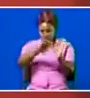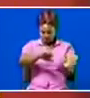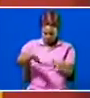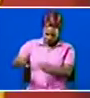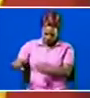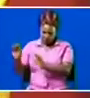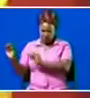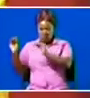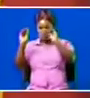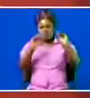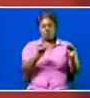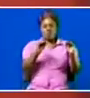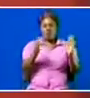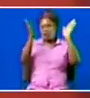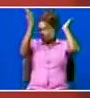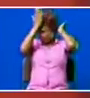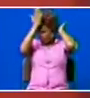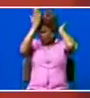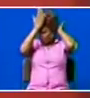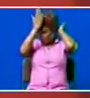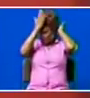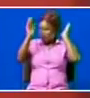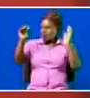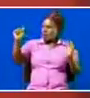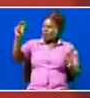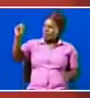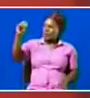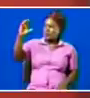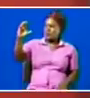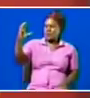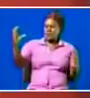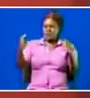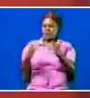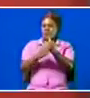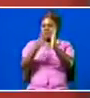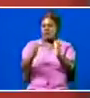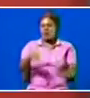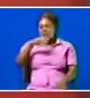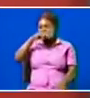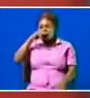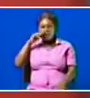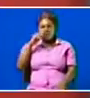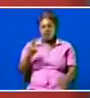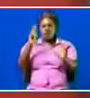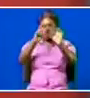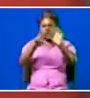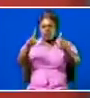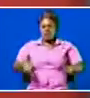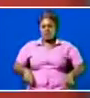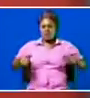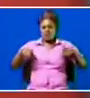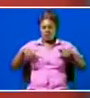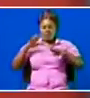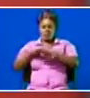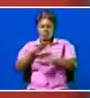And now we want to cross over to Kakamega, where the Amani National Congress Party leader, Musalia Mudavadi, is now joining us live.